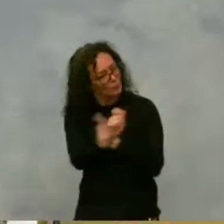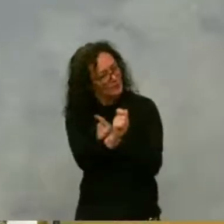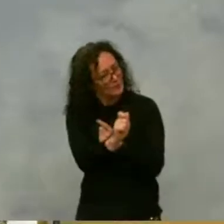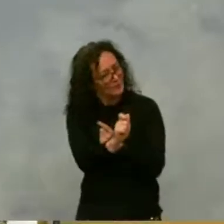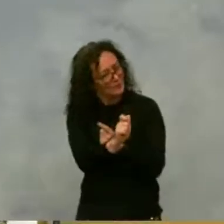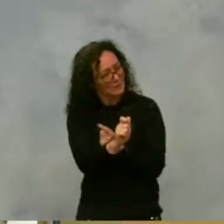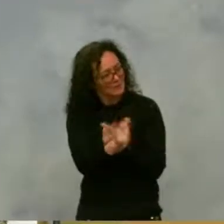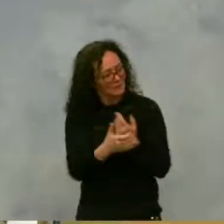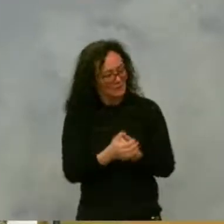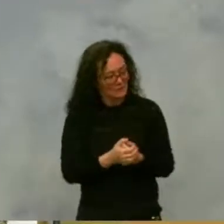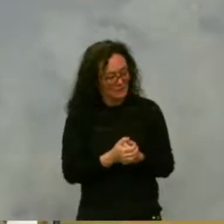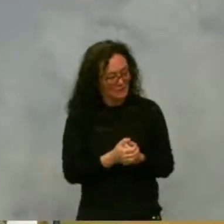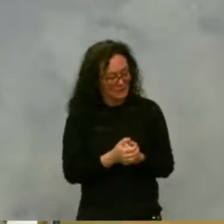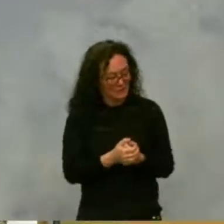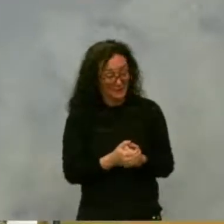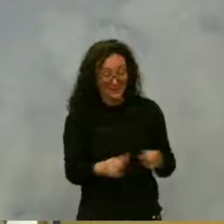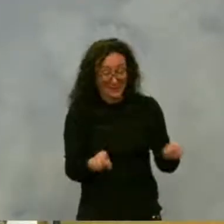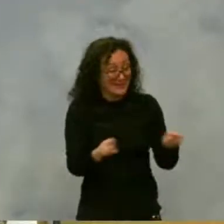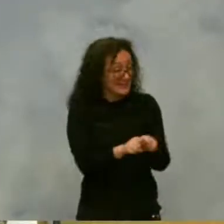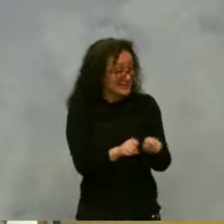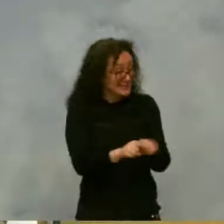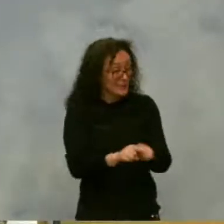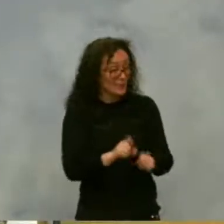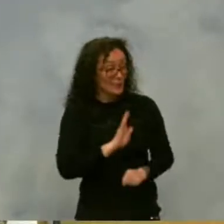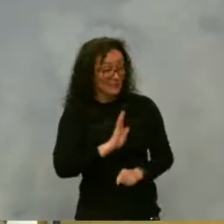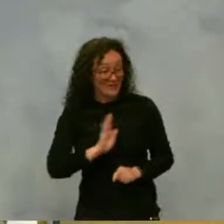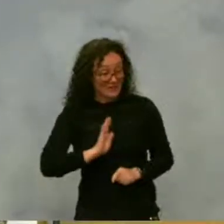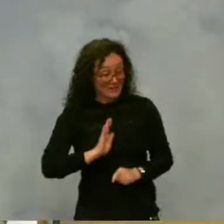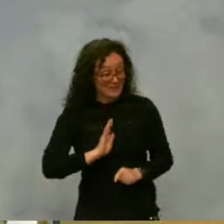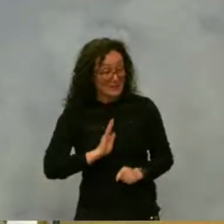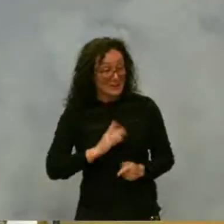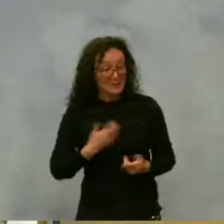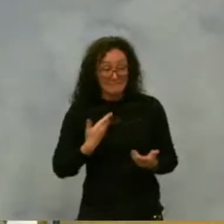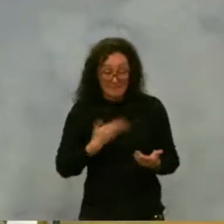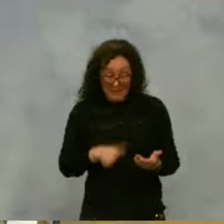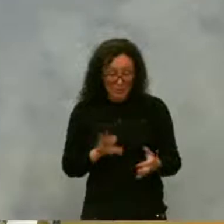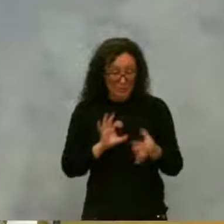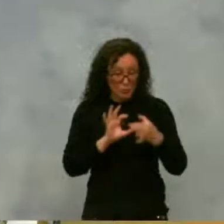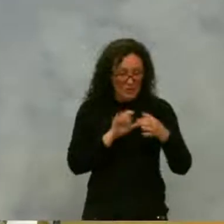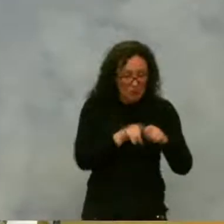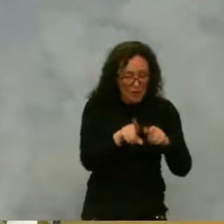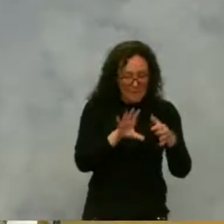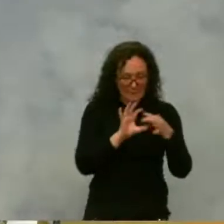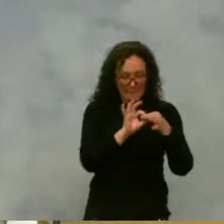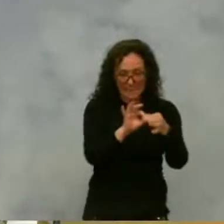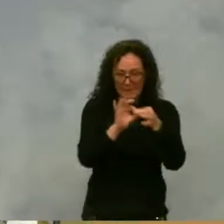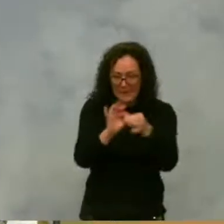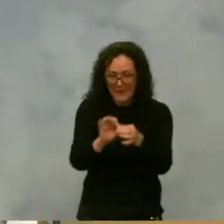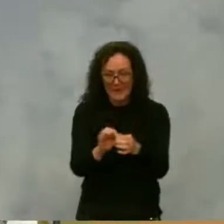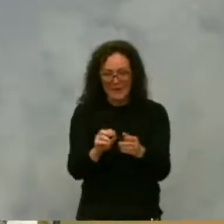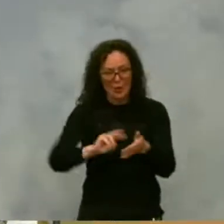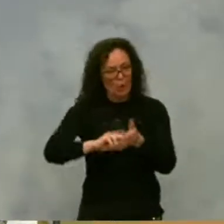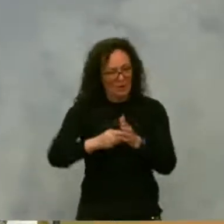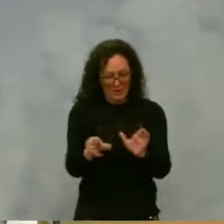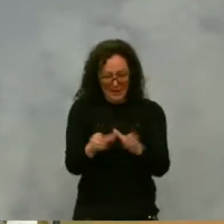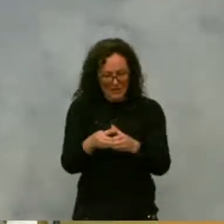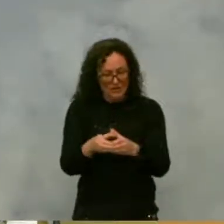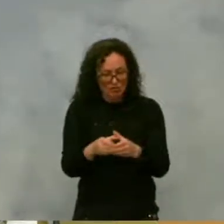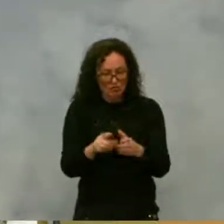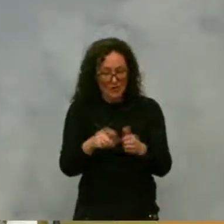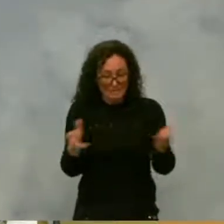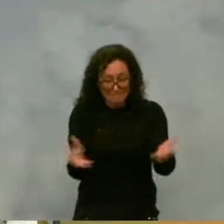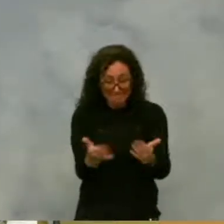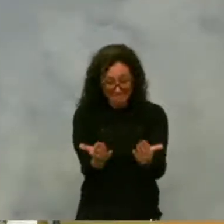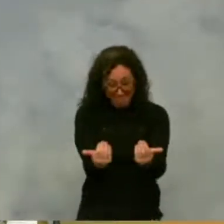And it's exactly the same with the veterans, as you would expect. We've been in touch with various agencies to try and encourage folk to come through there. In